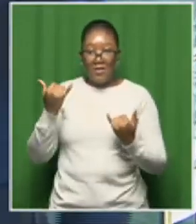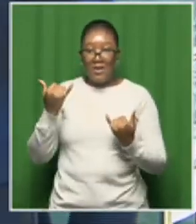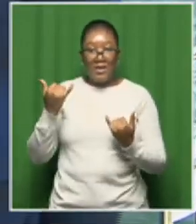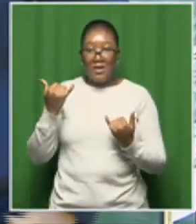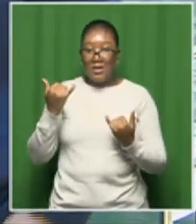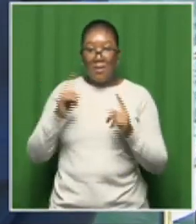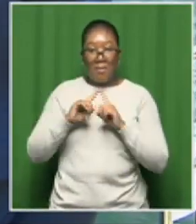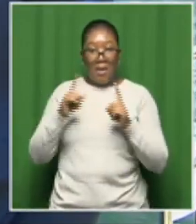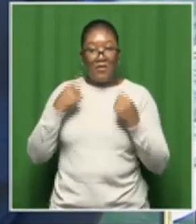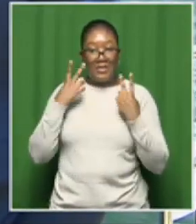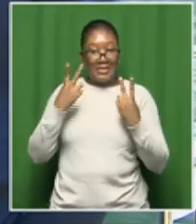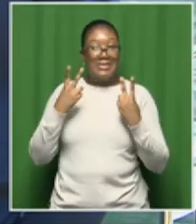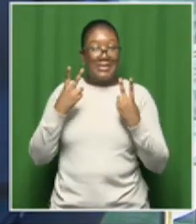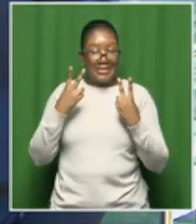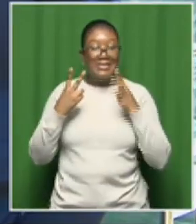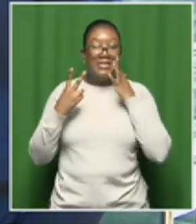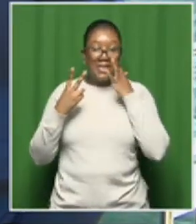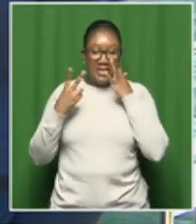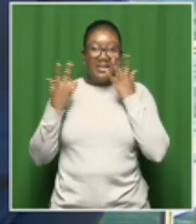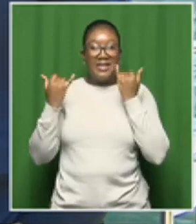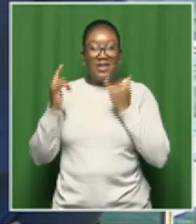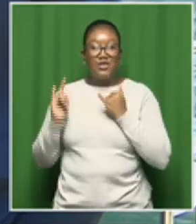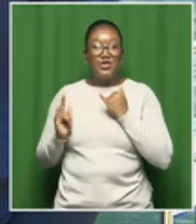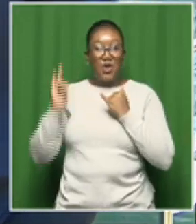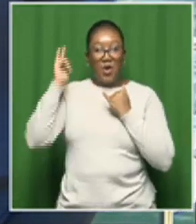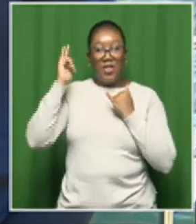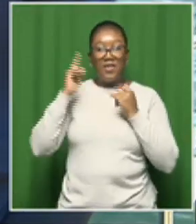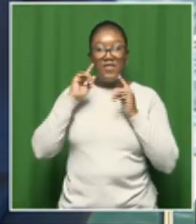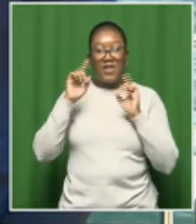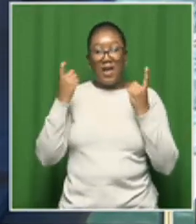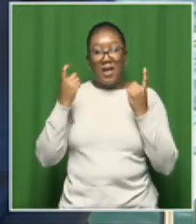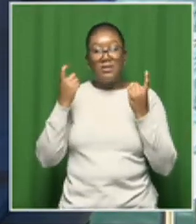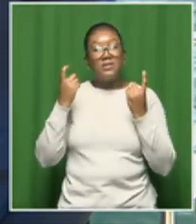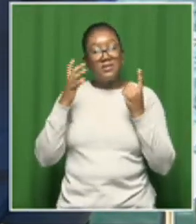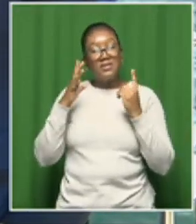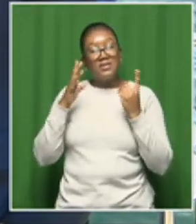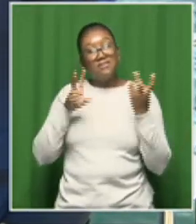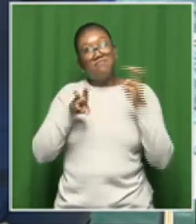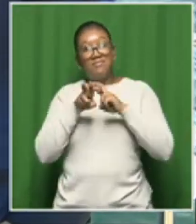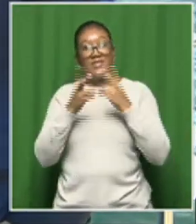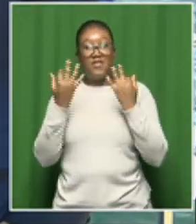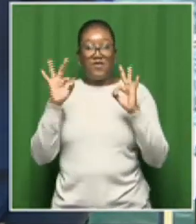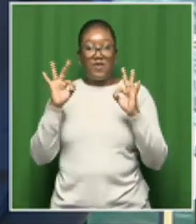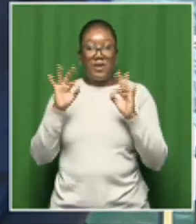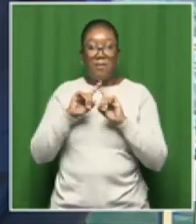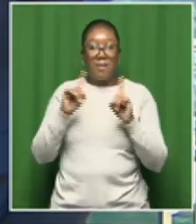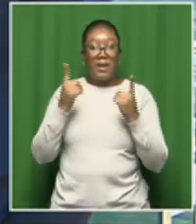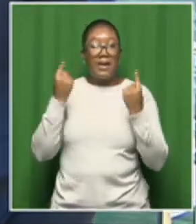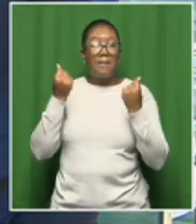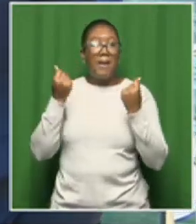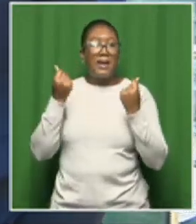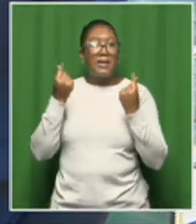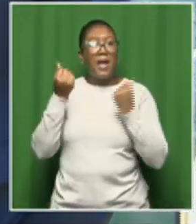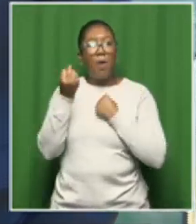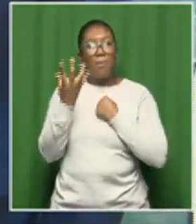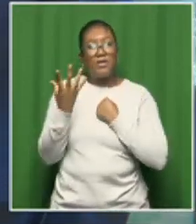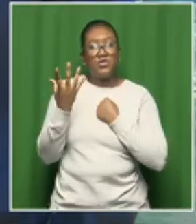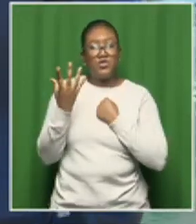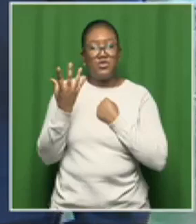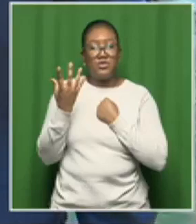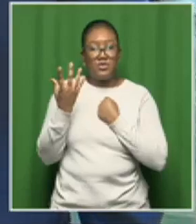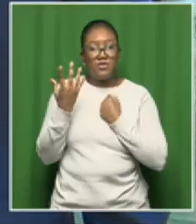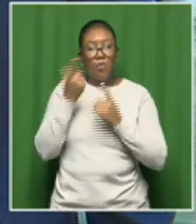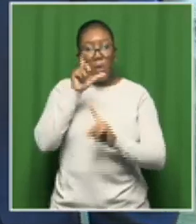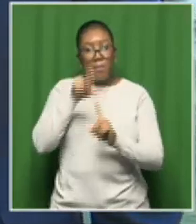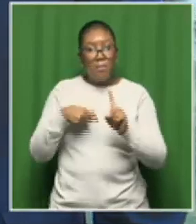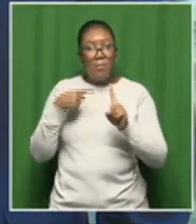much of a difference in terms of height, but I no longer can manage to get it for free. So let's talk about the pricing and what it looks like for someone to get